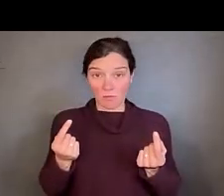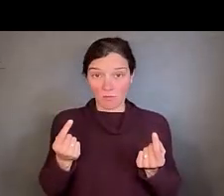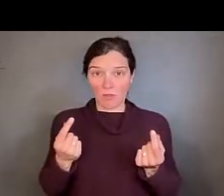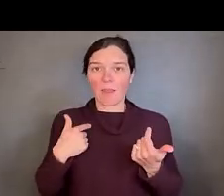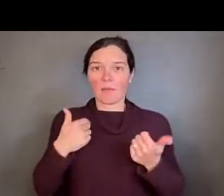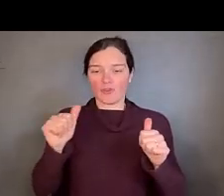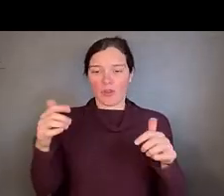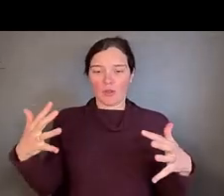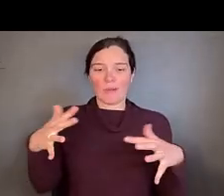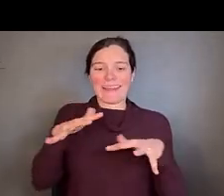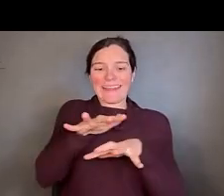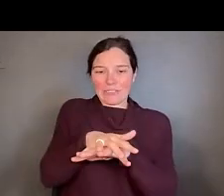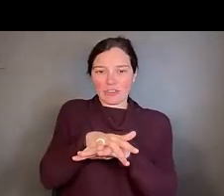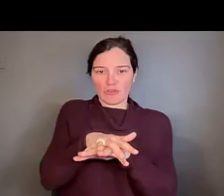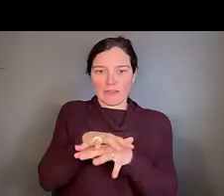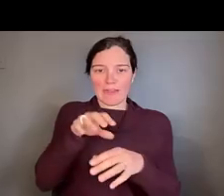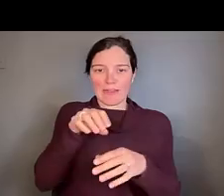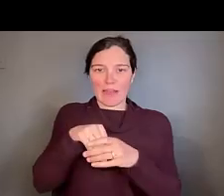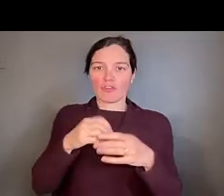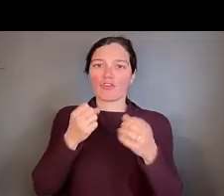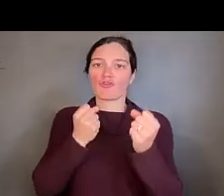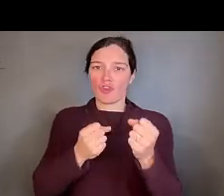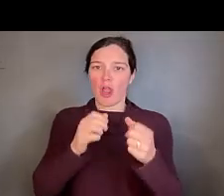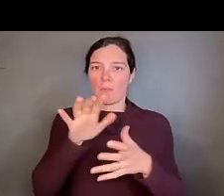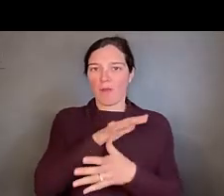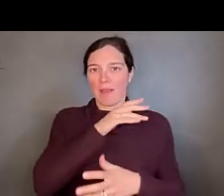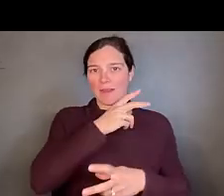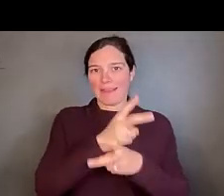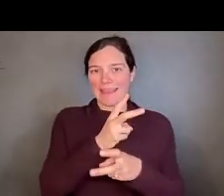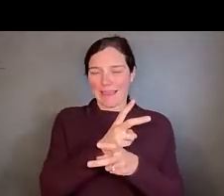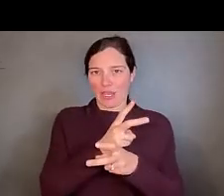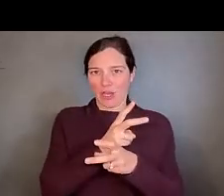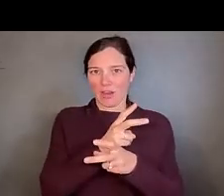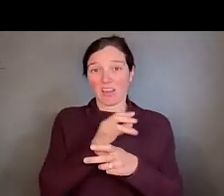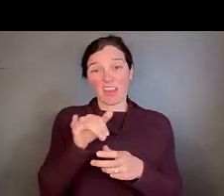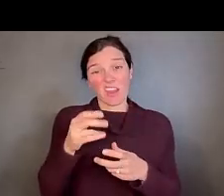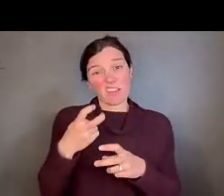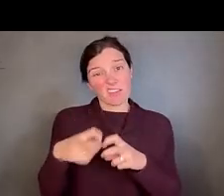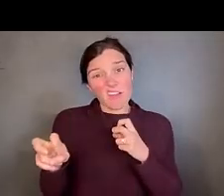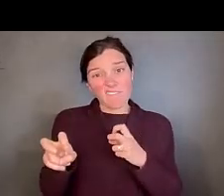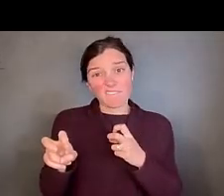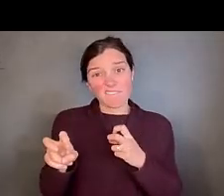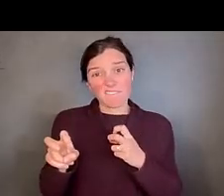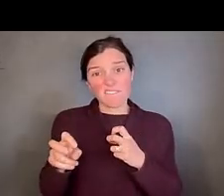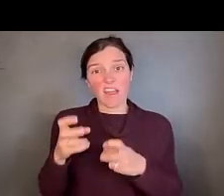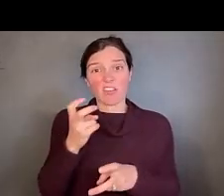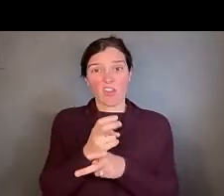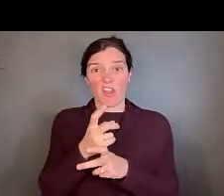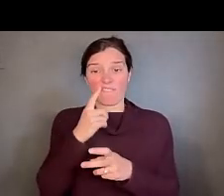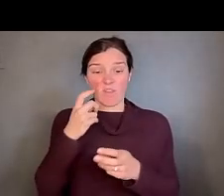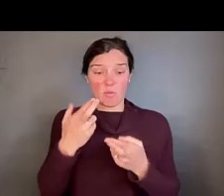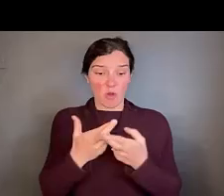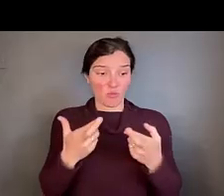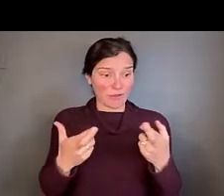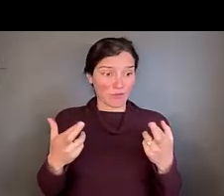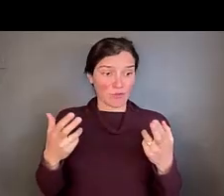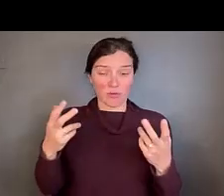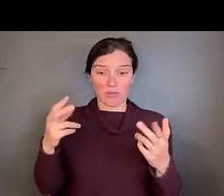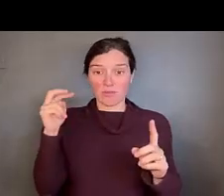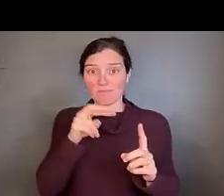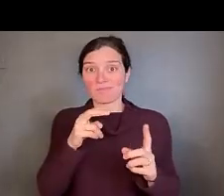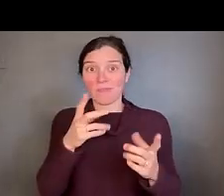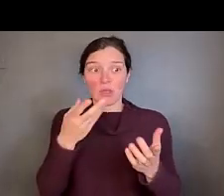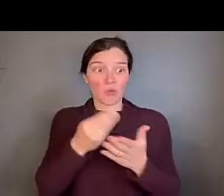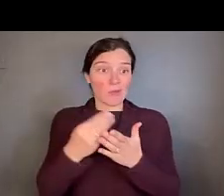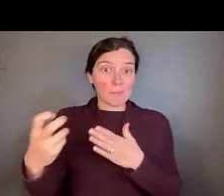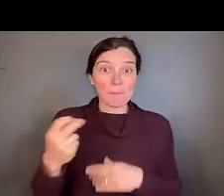is to integrate that more into our strong primary care base. And that's hard to do. It's hard from a resource standpoint. It's hard from a